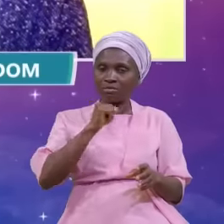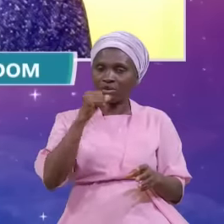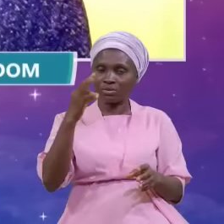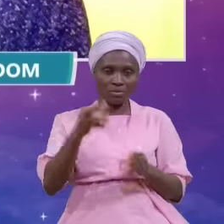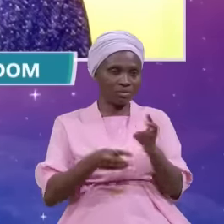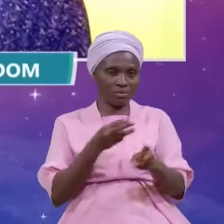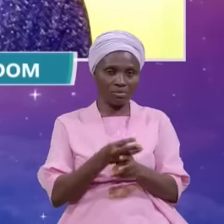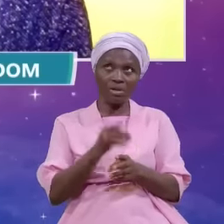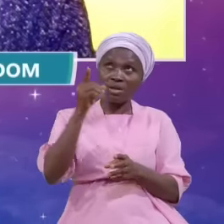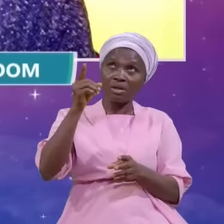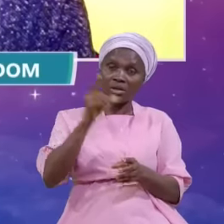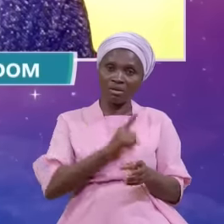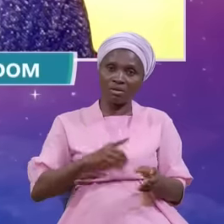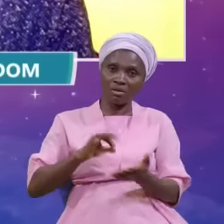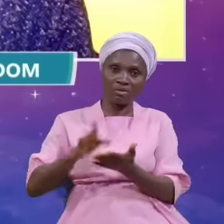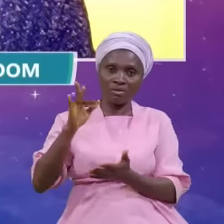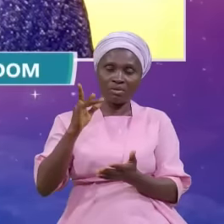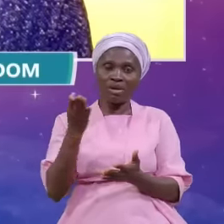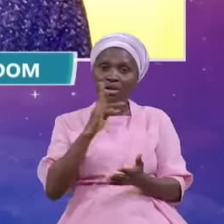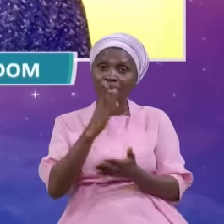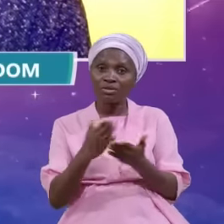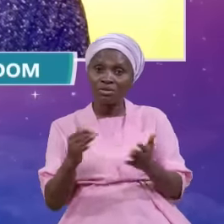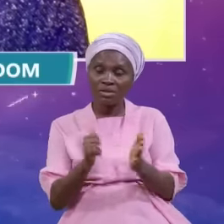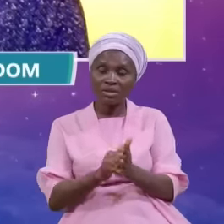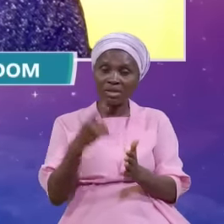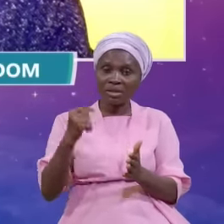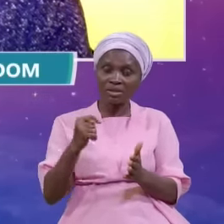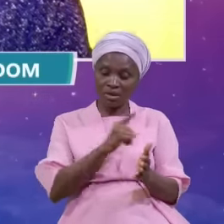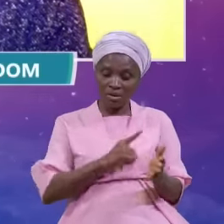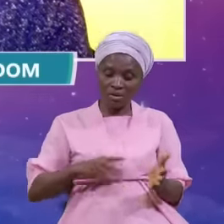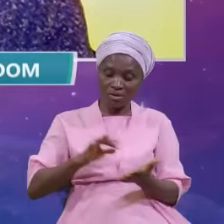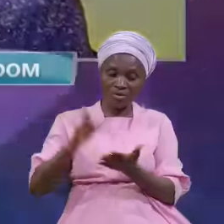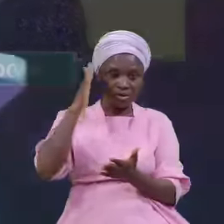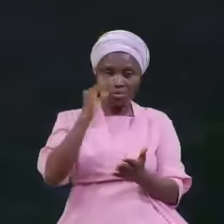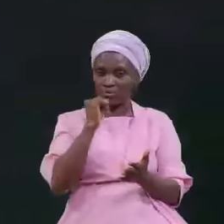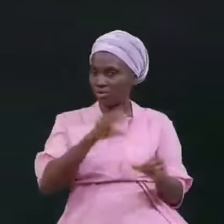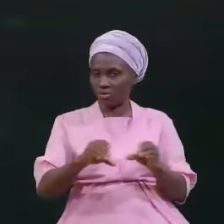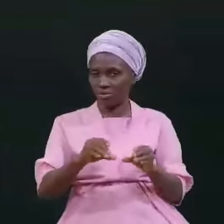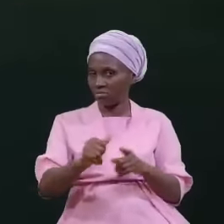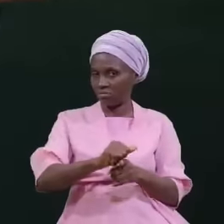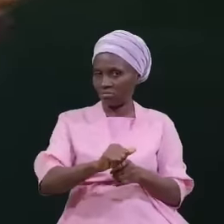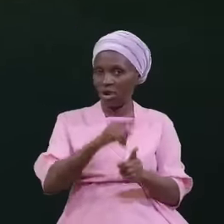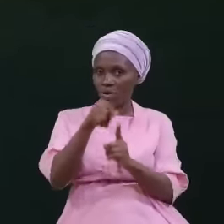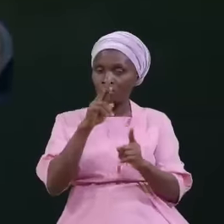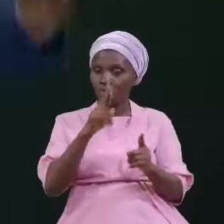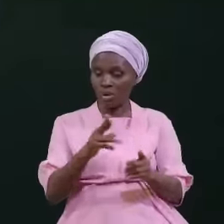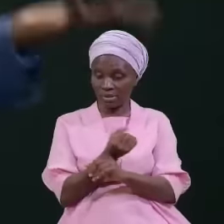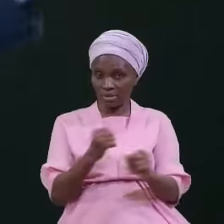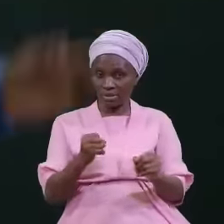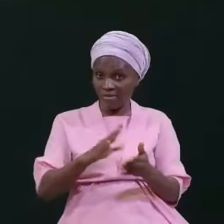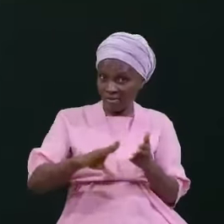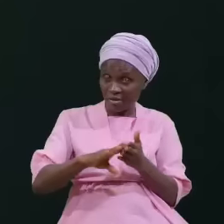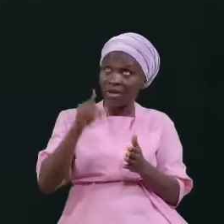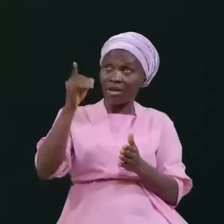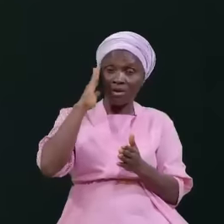are things the Lord of glory will not do. And when you are saved and when you are forgiven, he brings you to